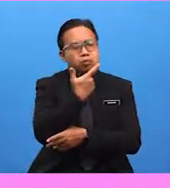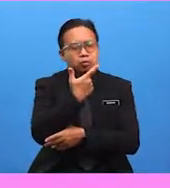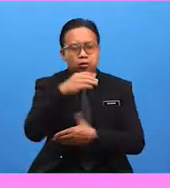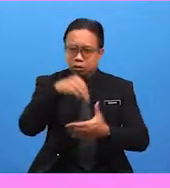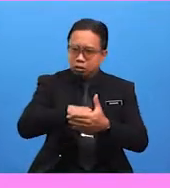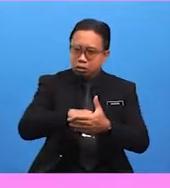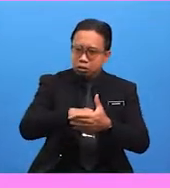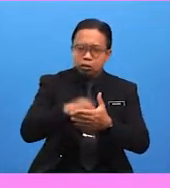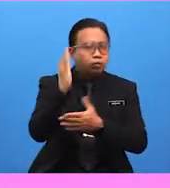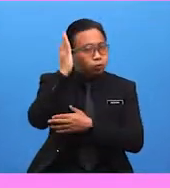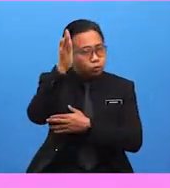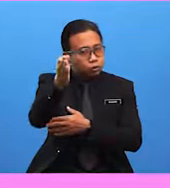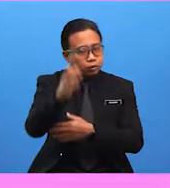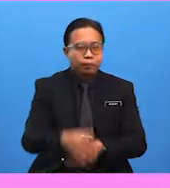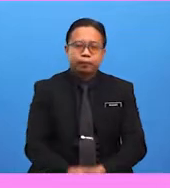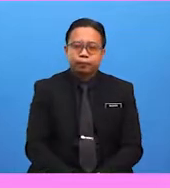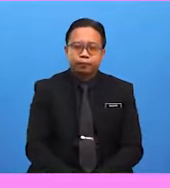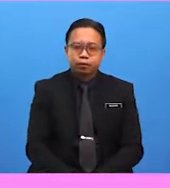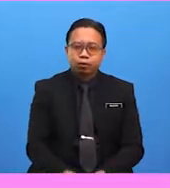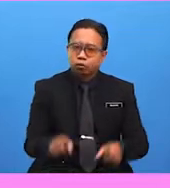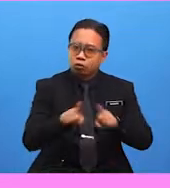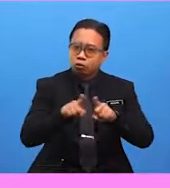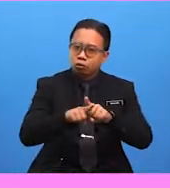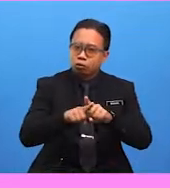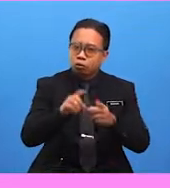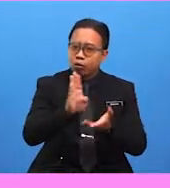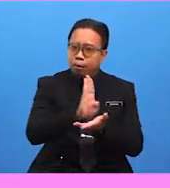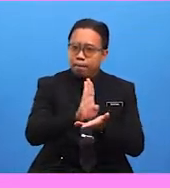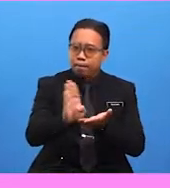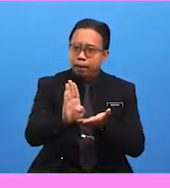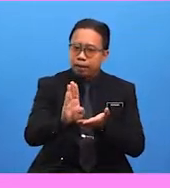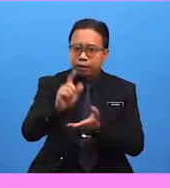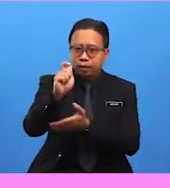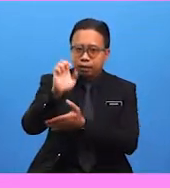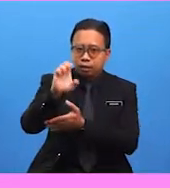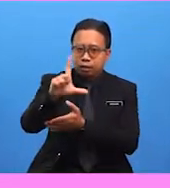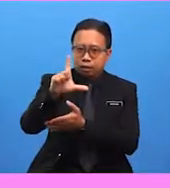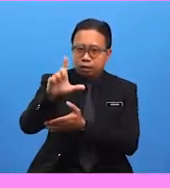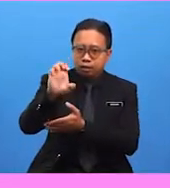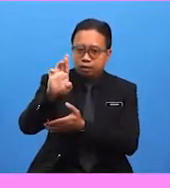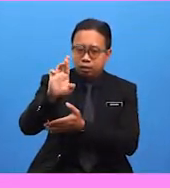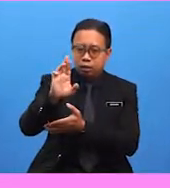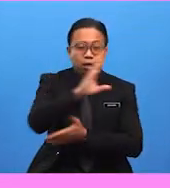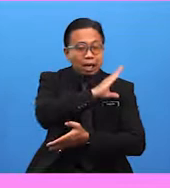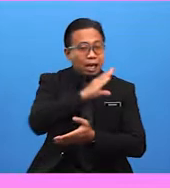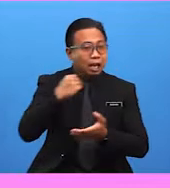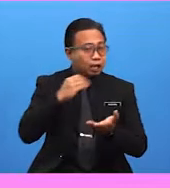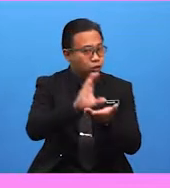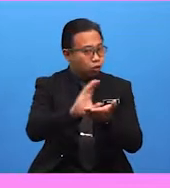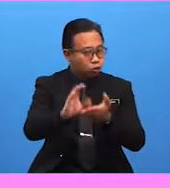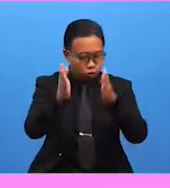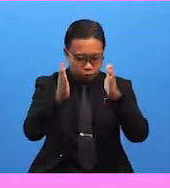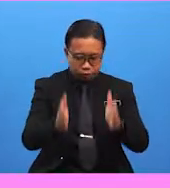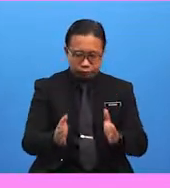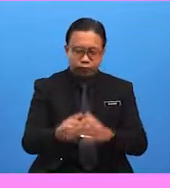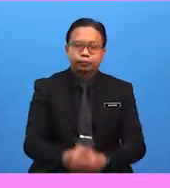future, such as bank tellers and cashiers. This is